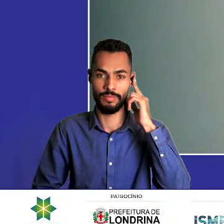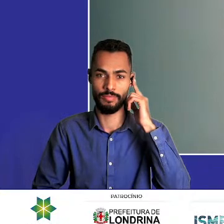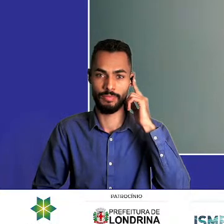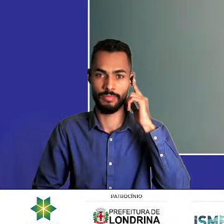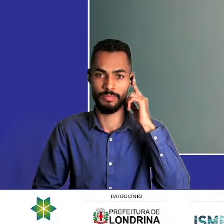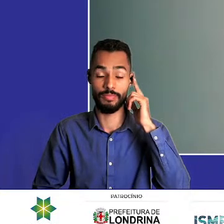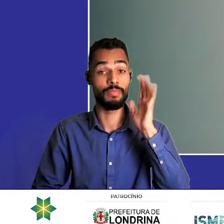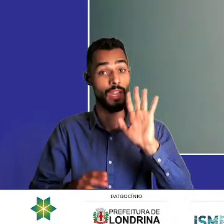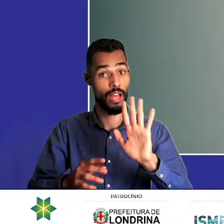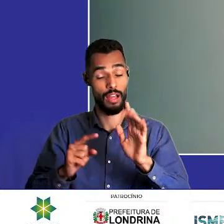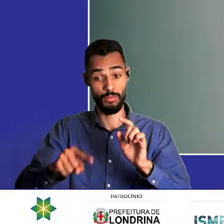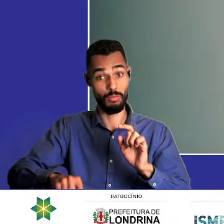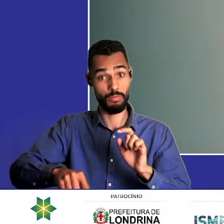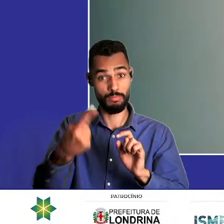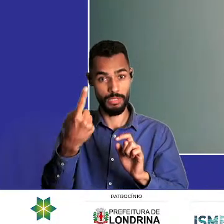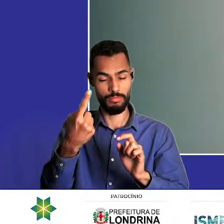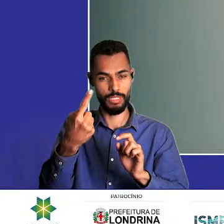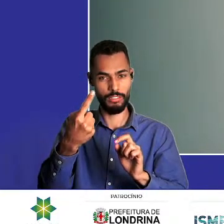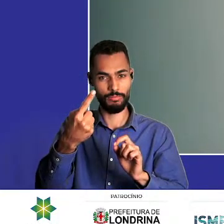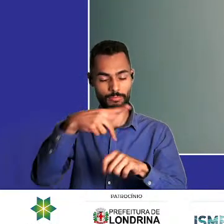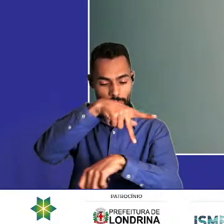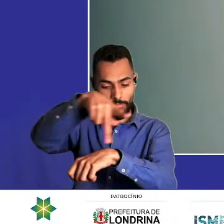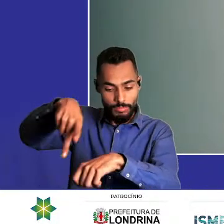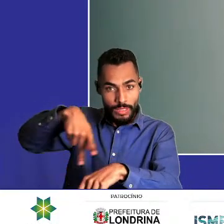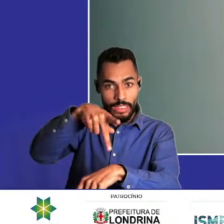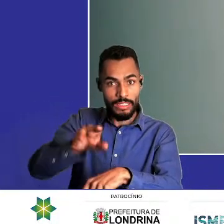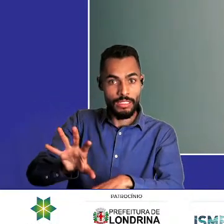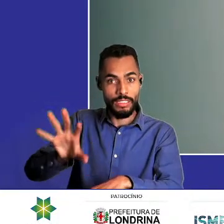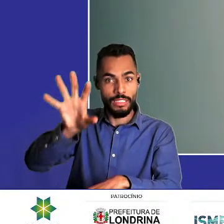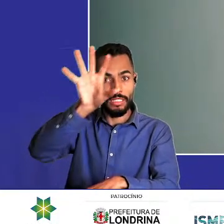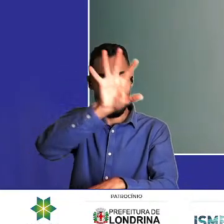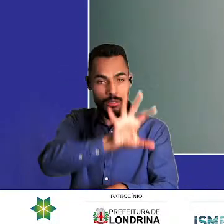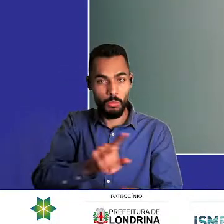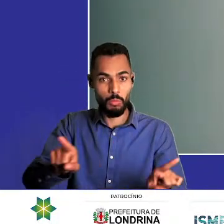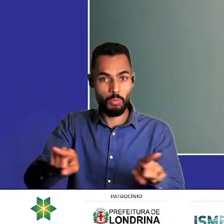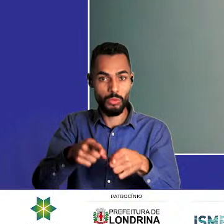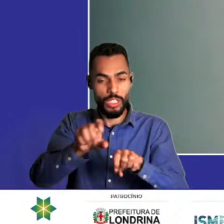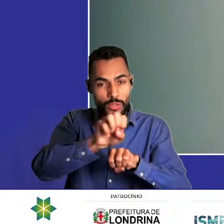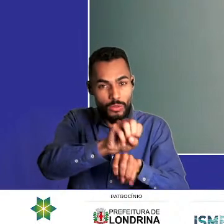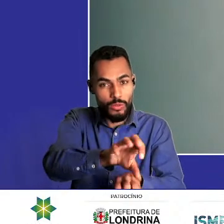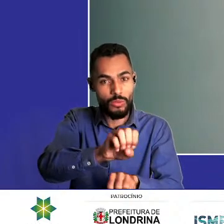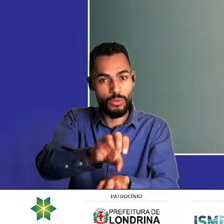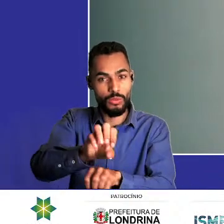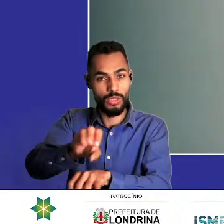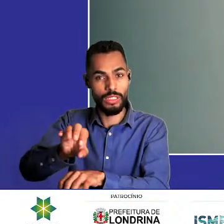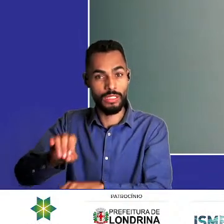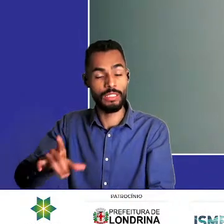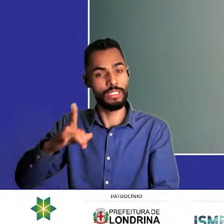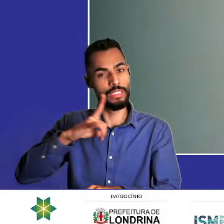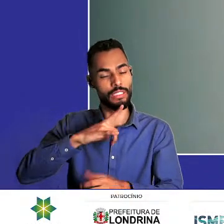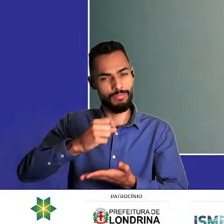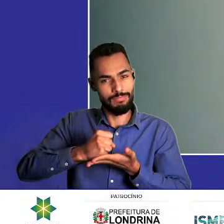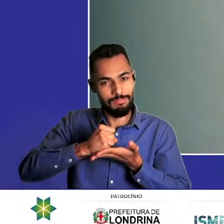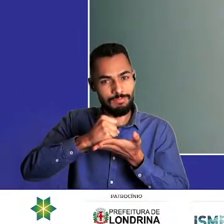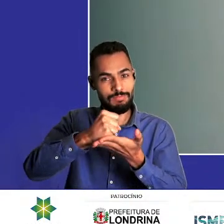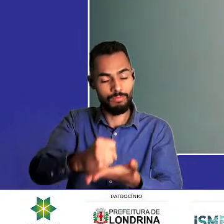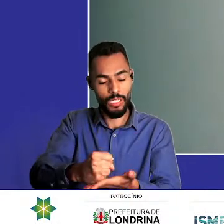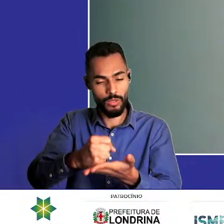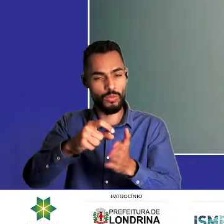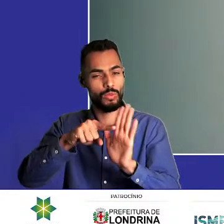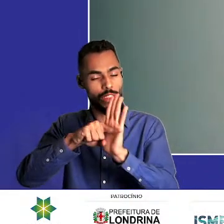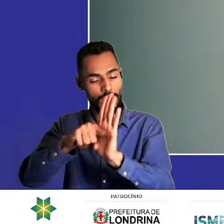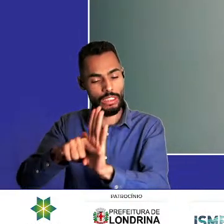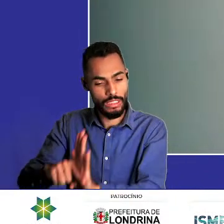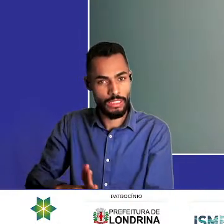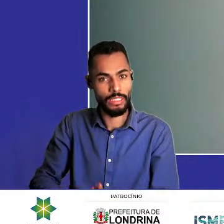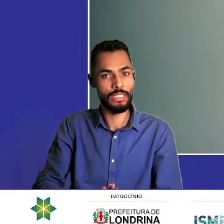International Symposium of Music Education has the valuable support of International Society of